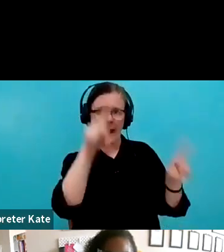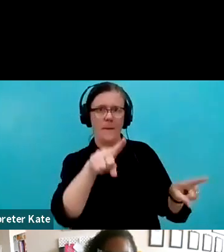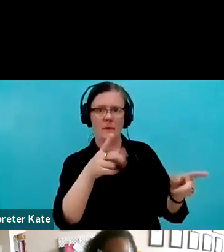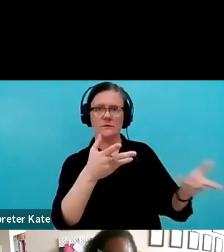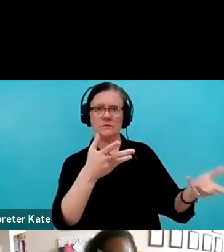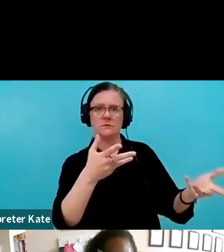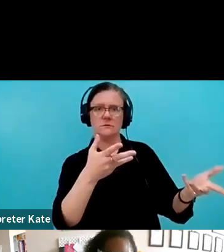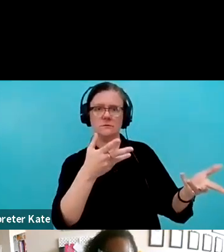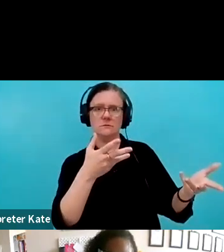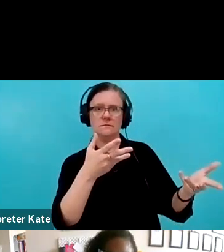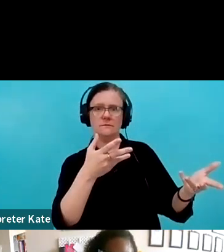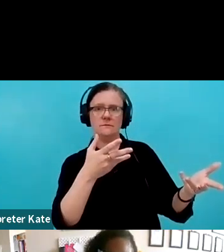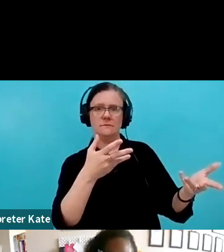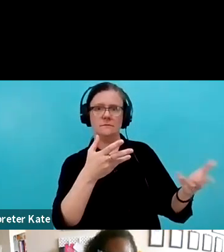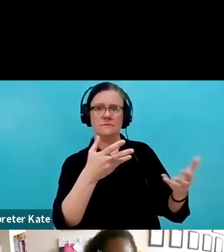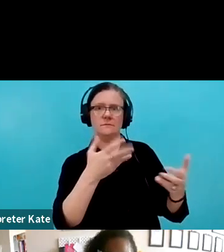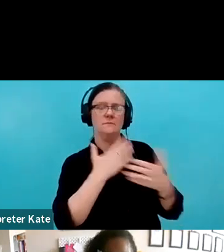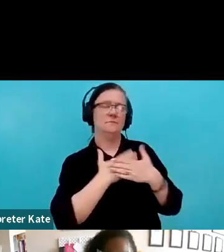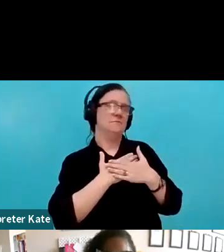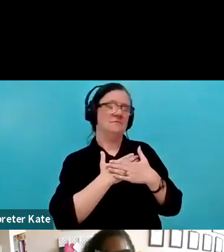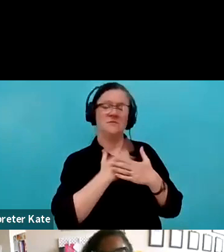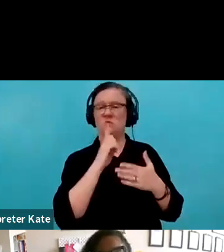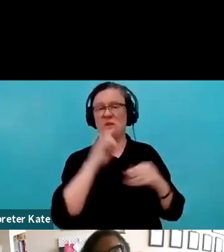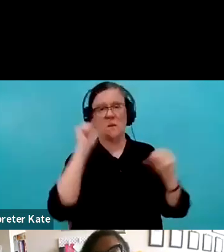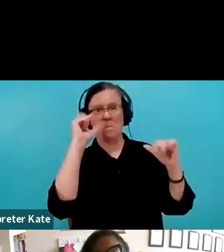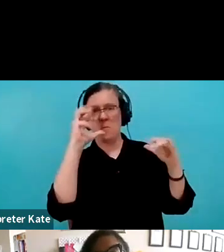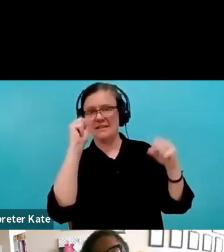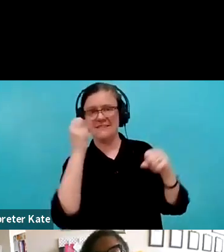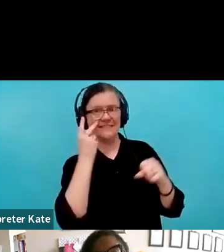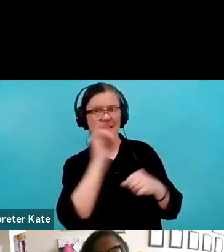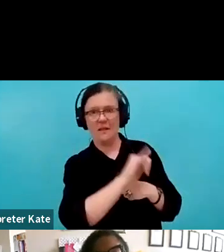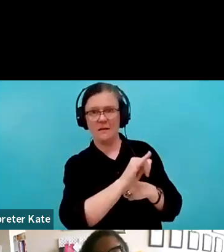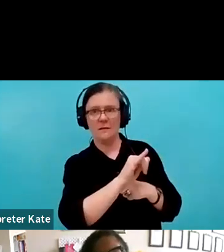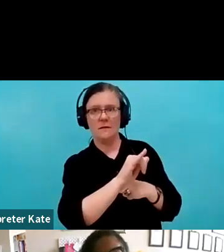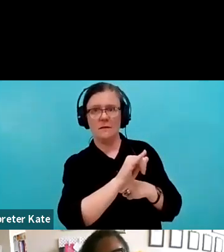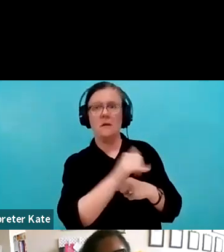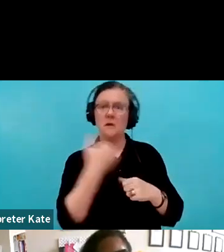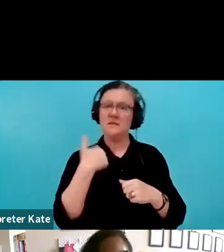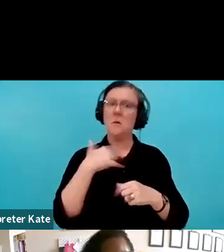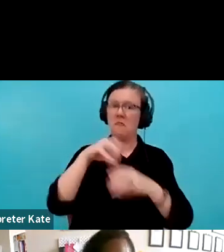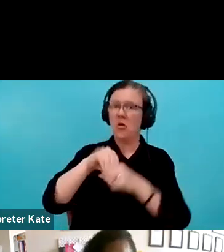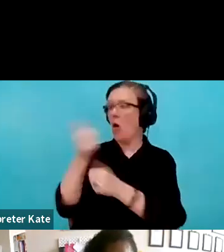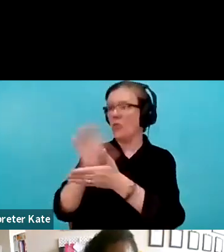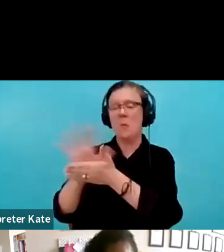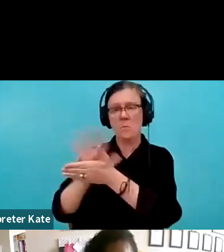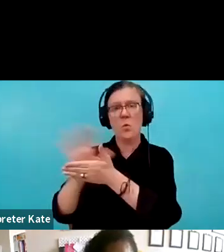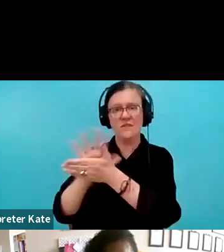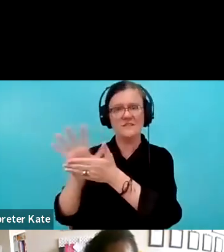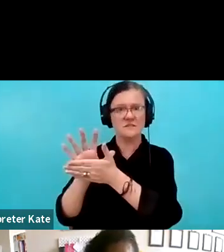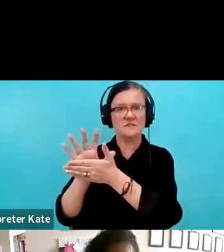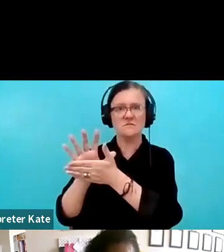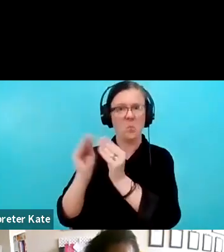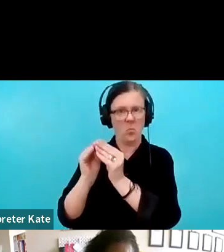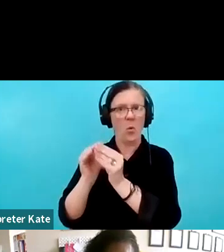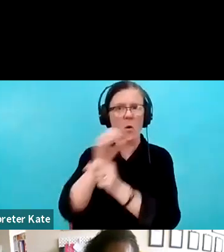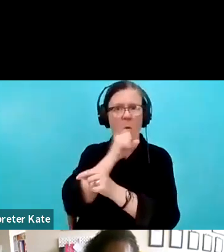And so it's been quite extraordinary to feel, because I've done impact campaigns on other films the other way. It's been